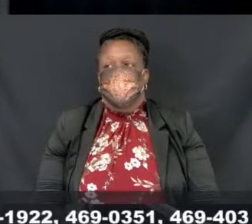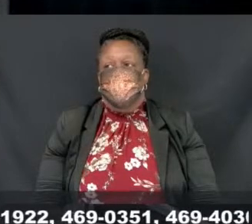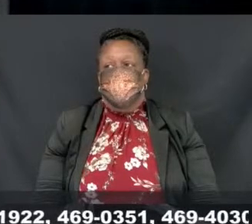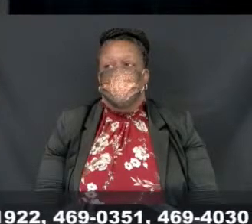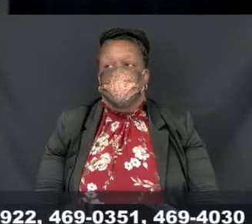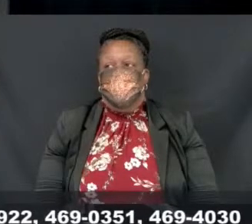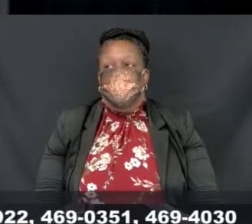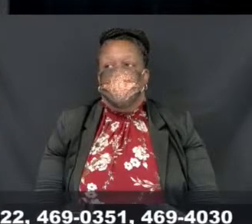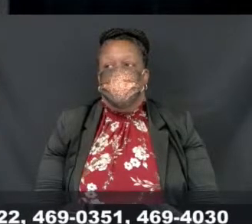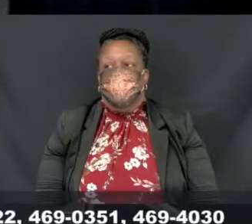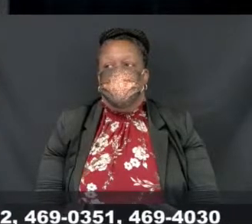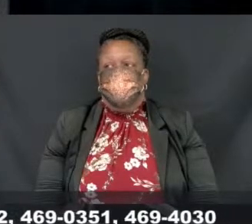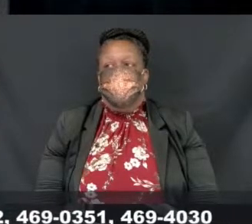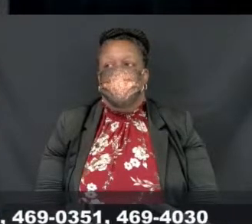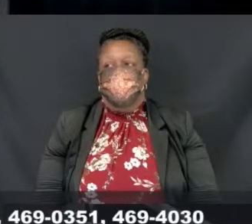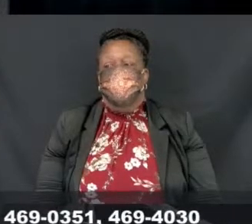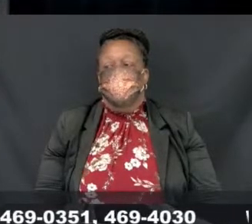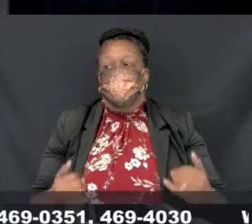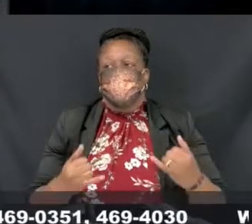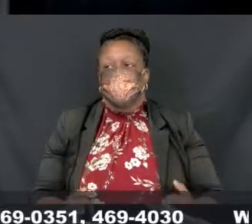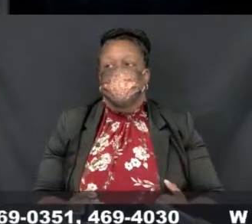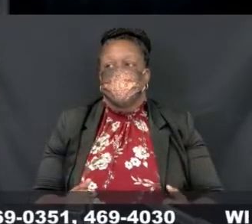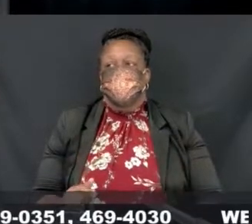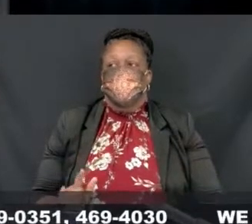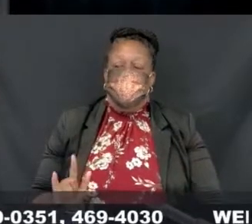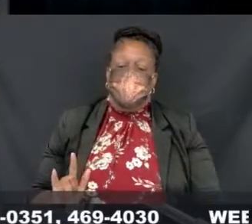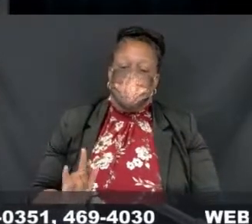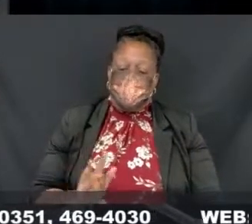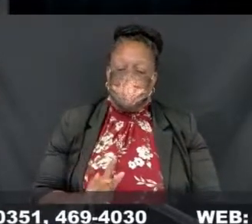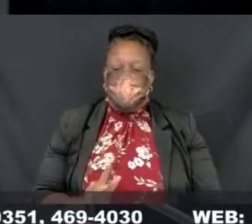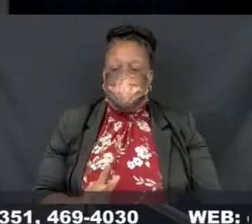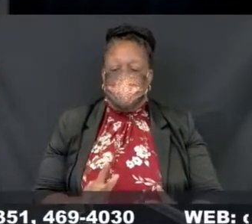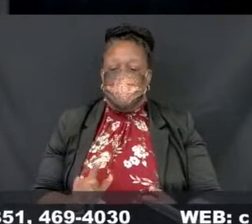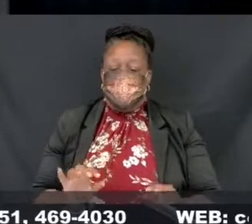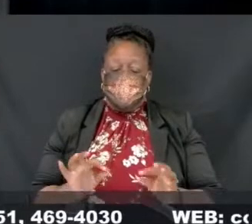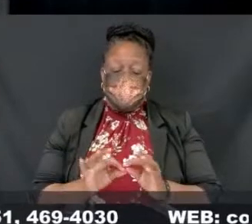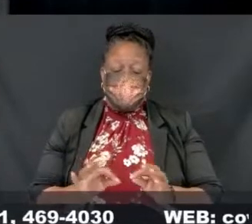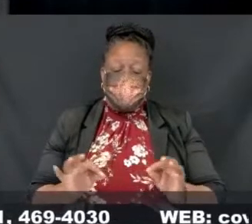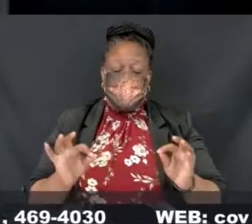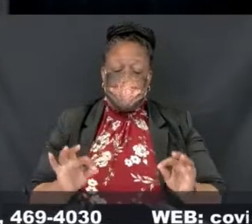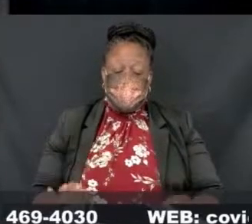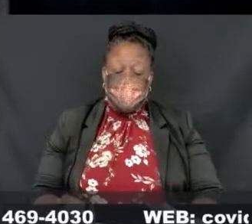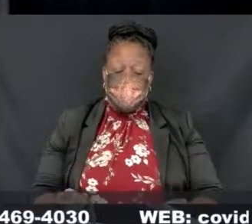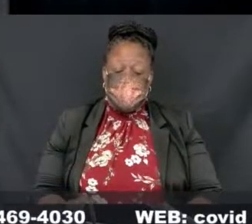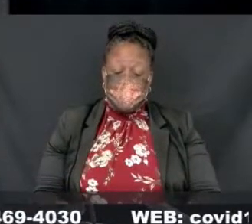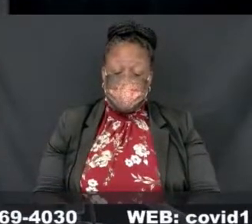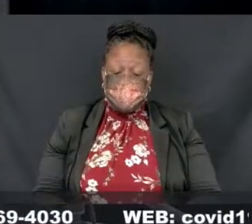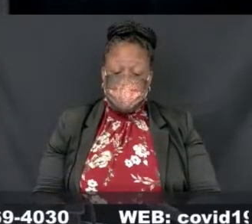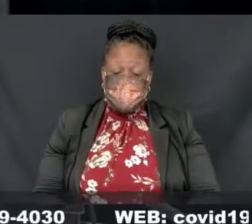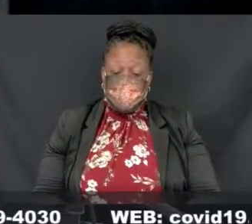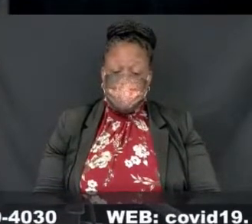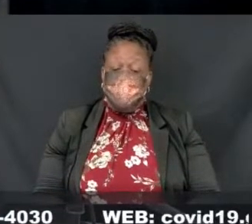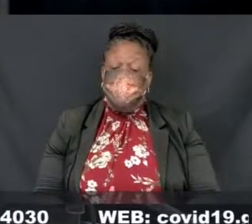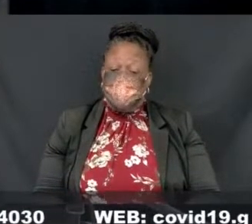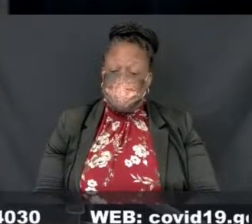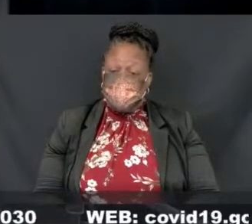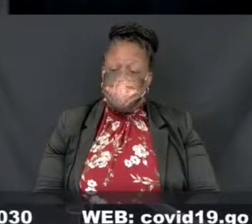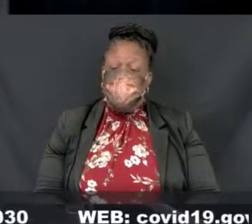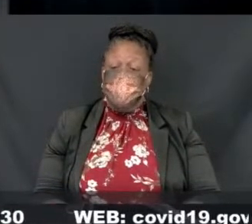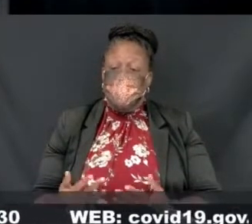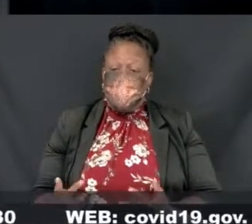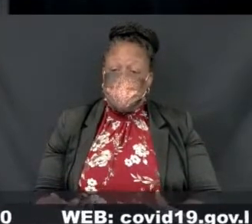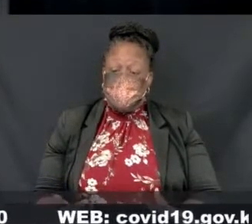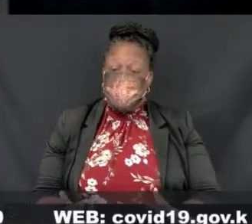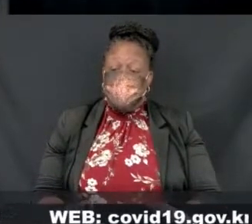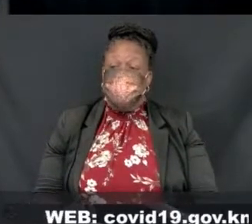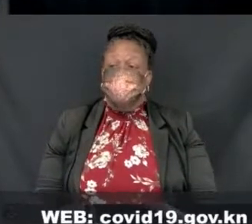example, Immigration and Customs, who have stated that they want the electronic farm to remain. What we have